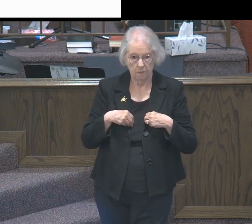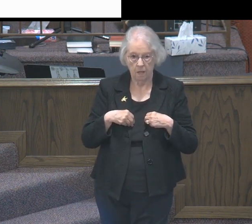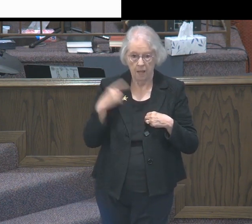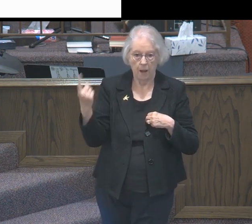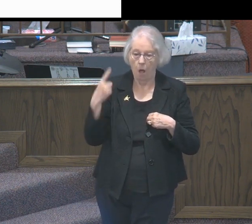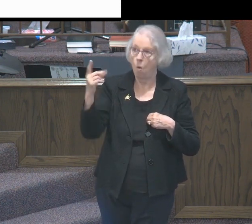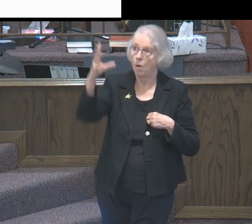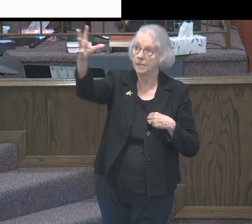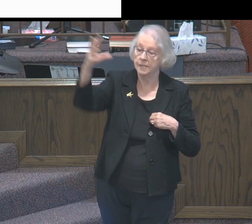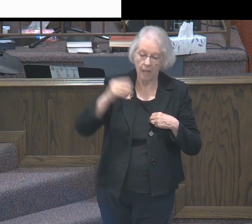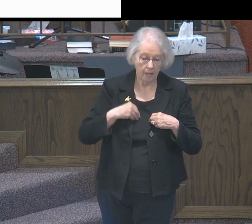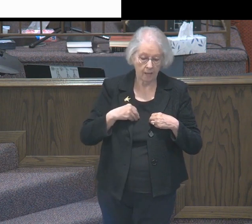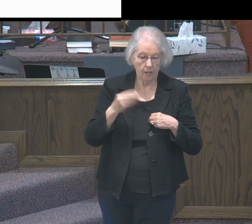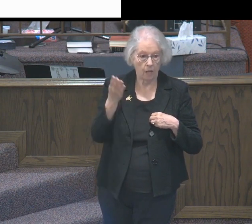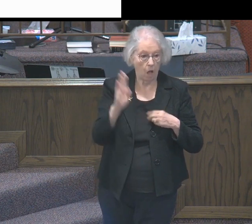word.